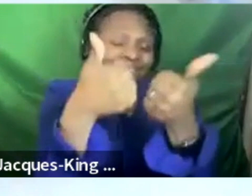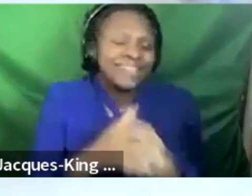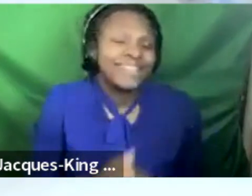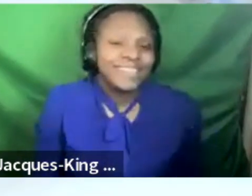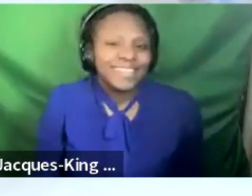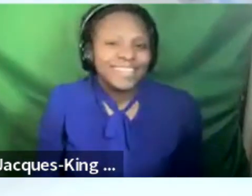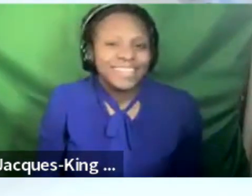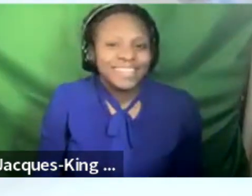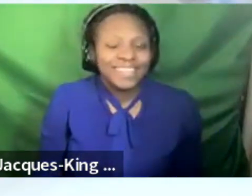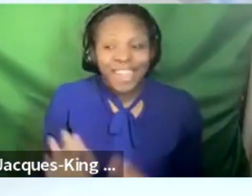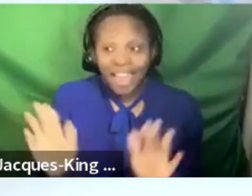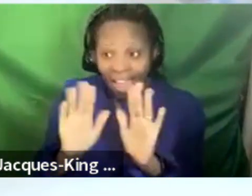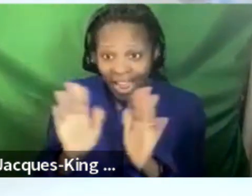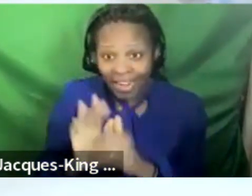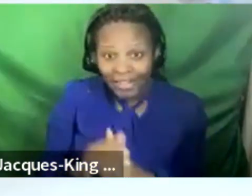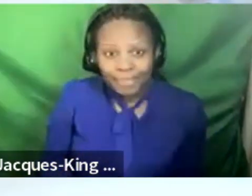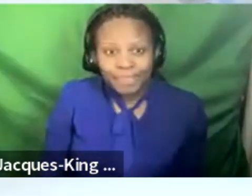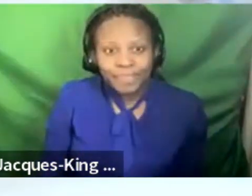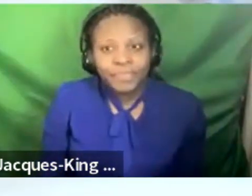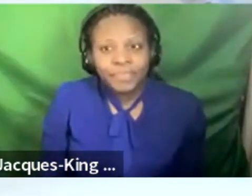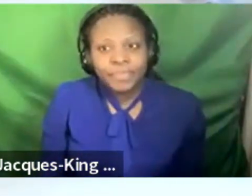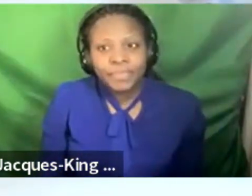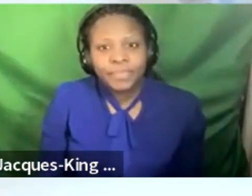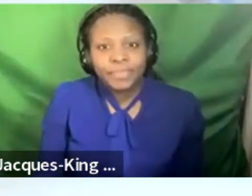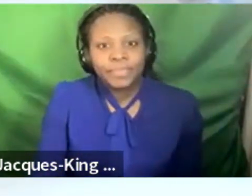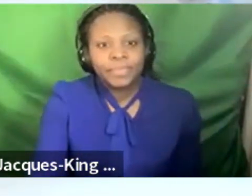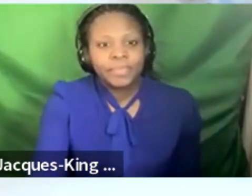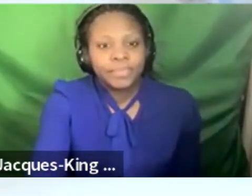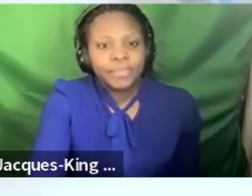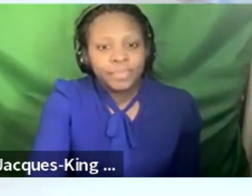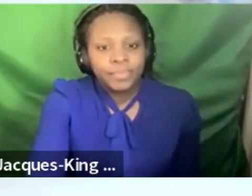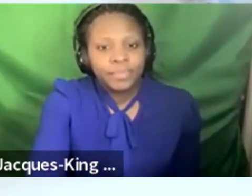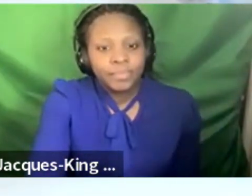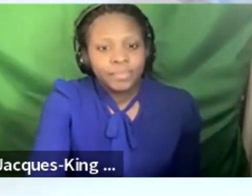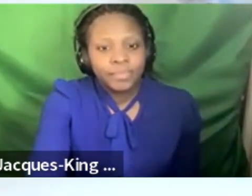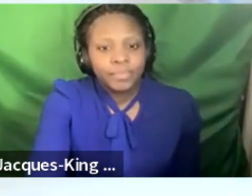word vomit with gratitude. Hi.